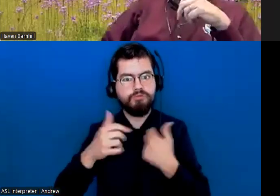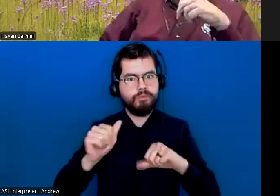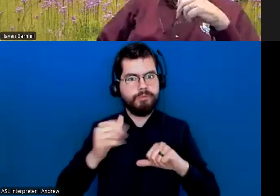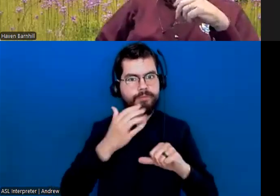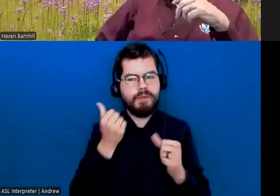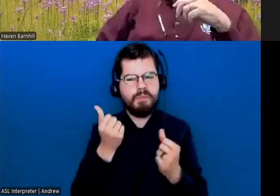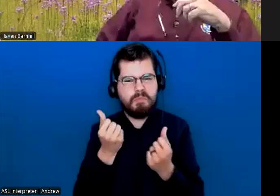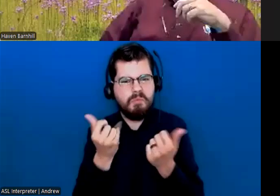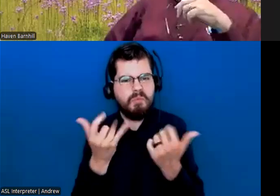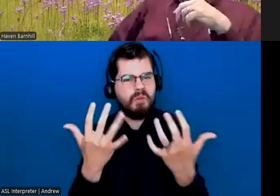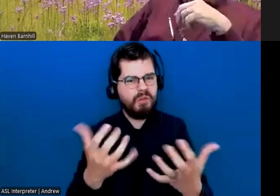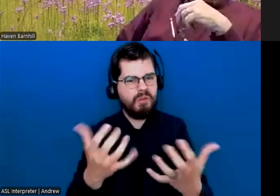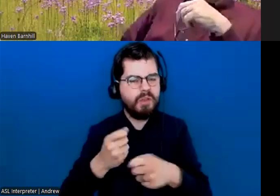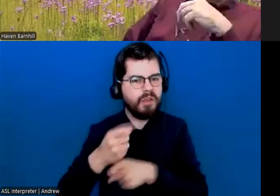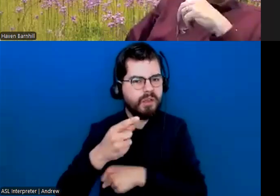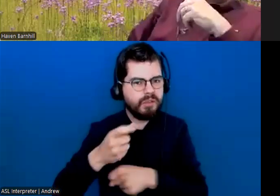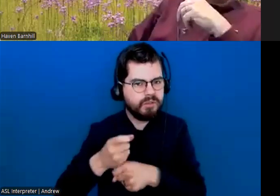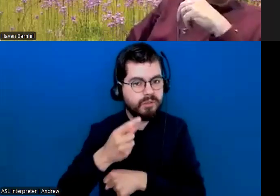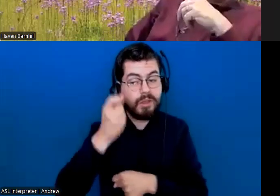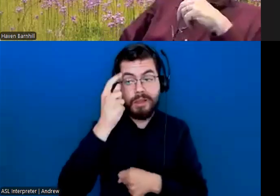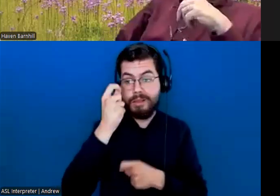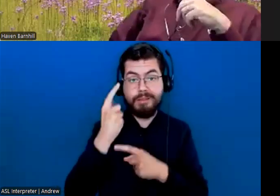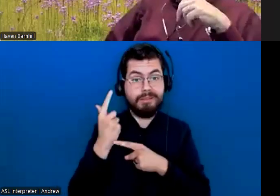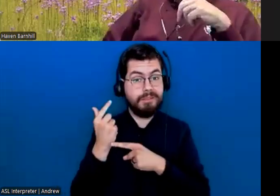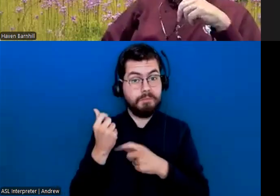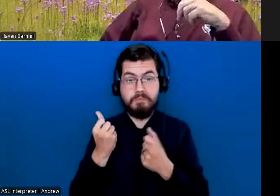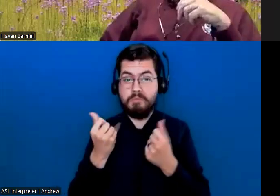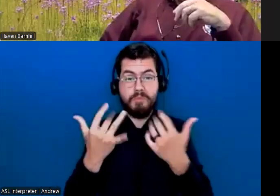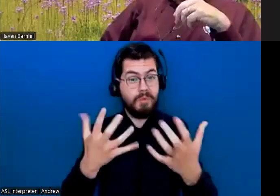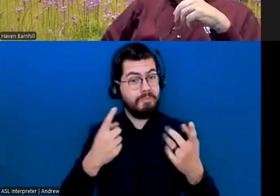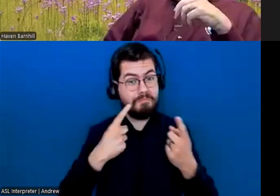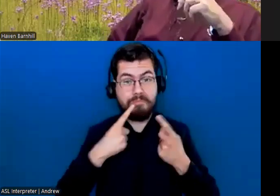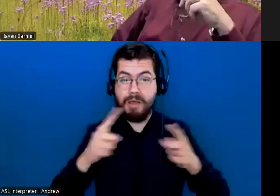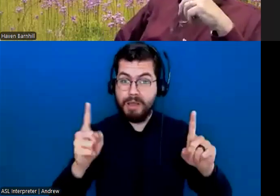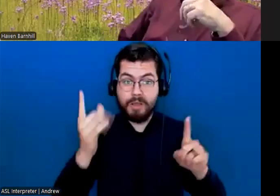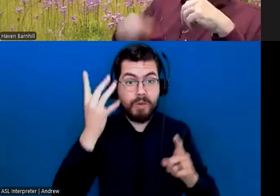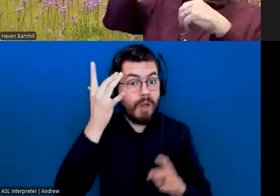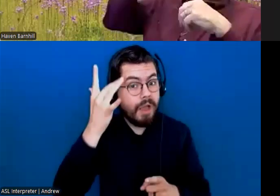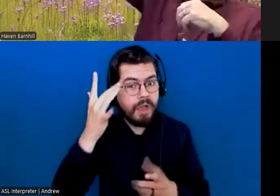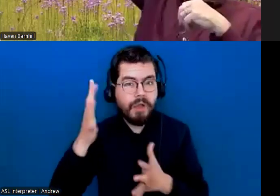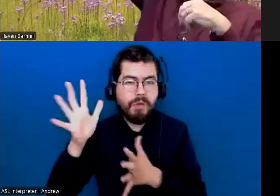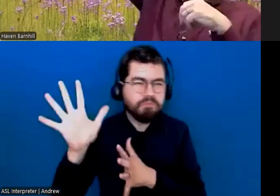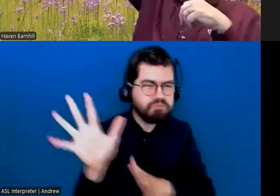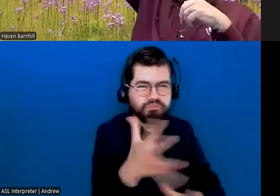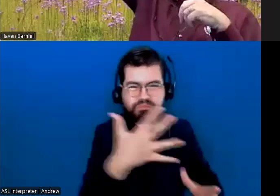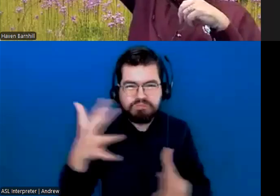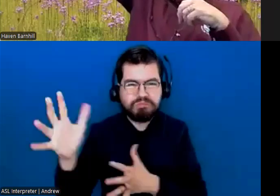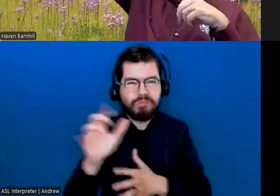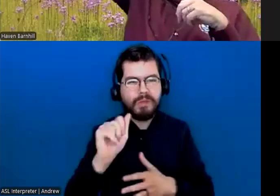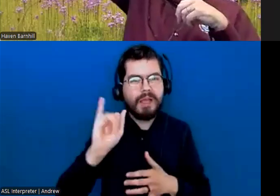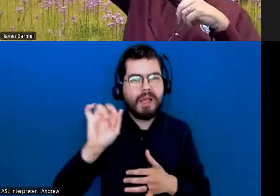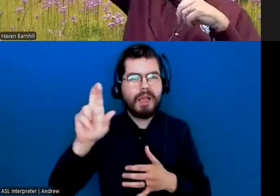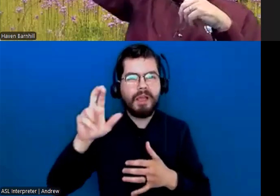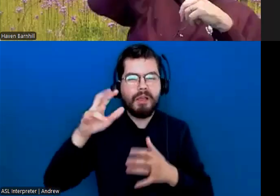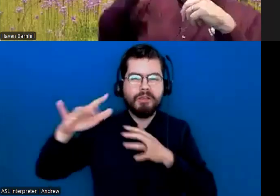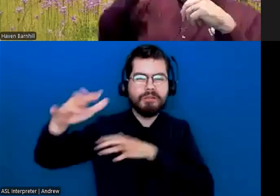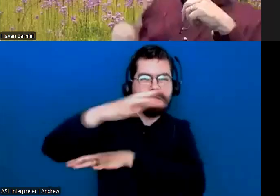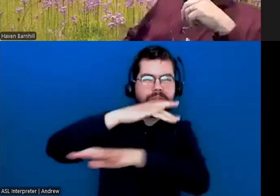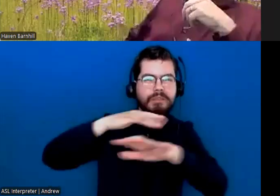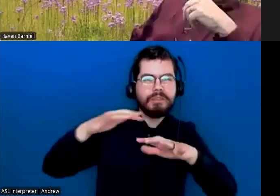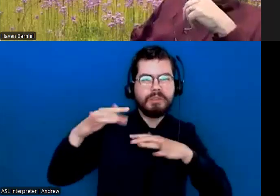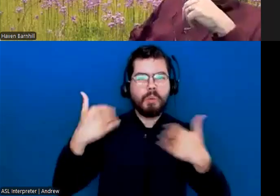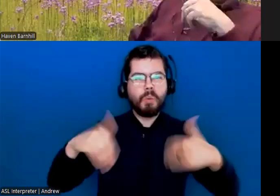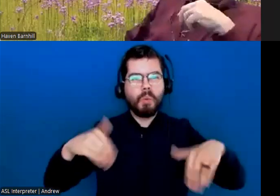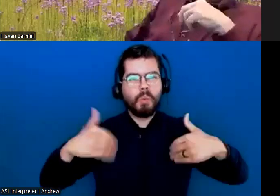year, we were unable to get our burn done due to wind and air quality concerns because we're in such a